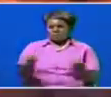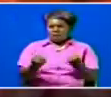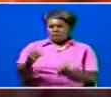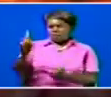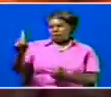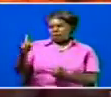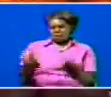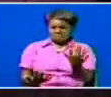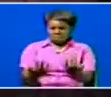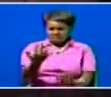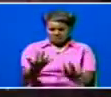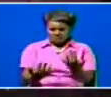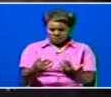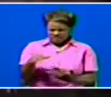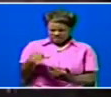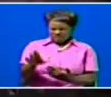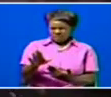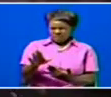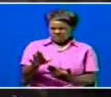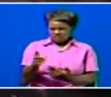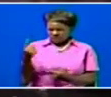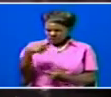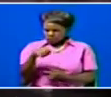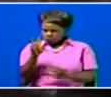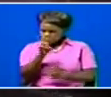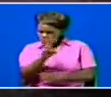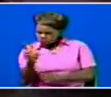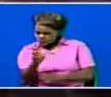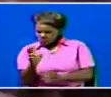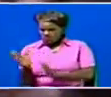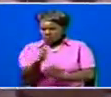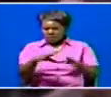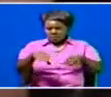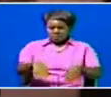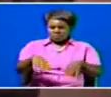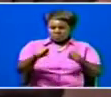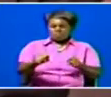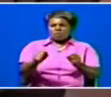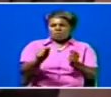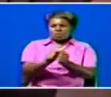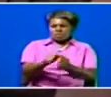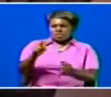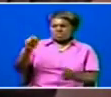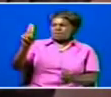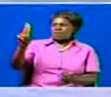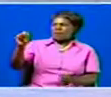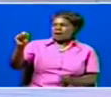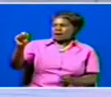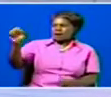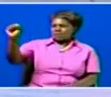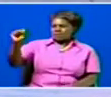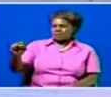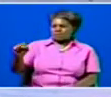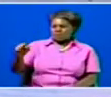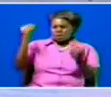burned after the occupants were accused of spying on the hospital, planning for a new takeover by the nuns. The